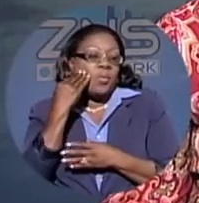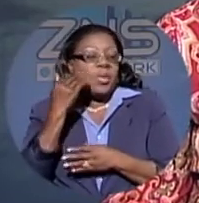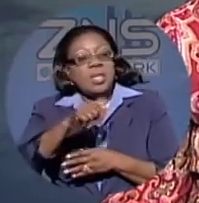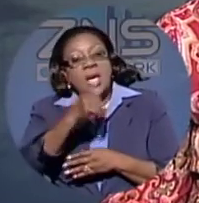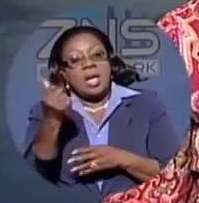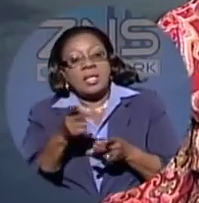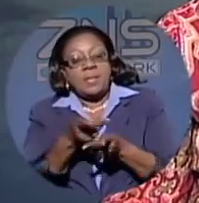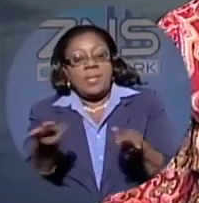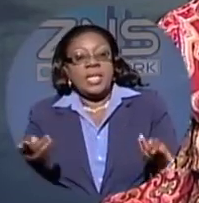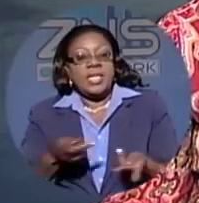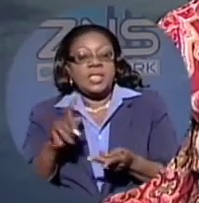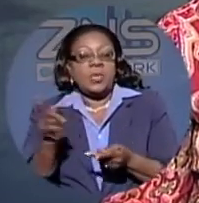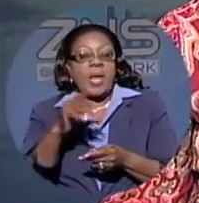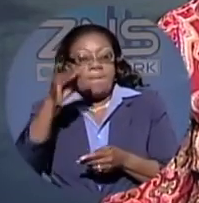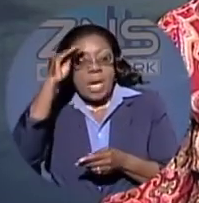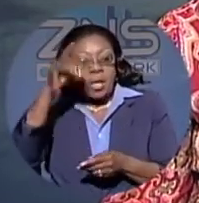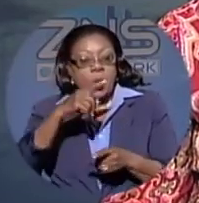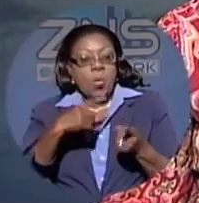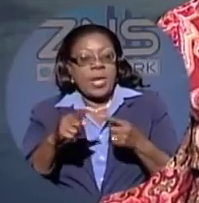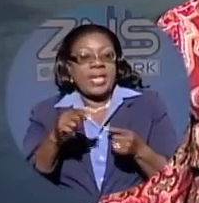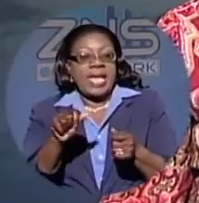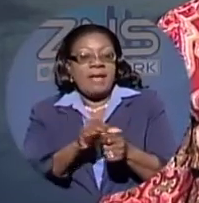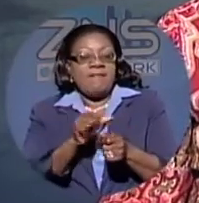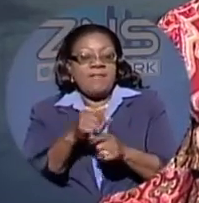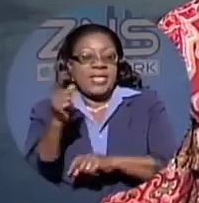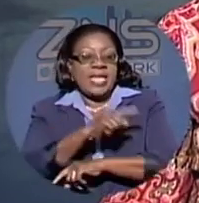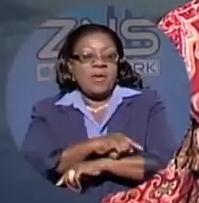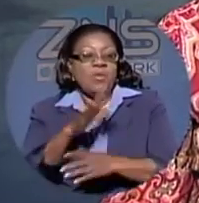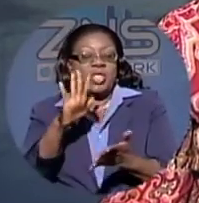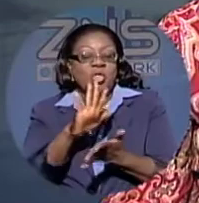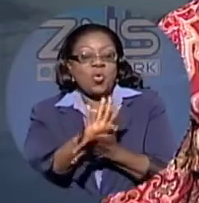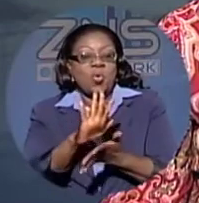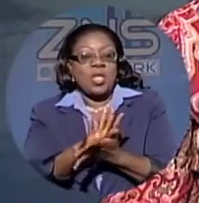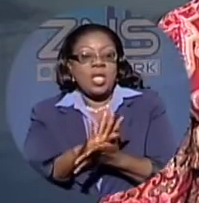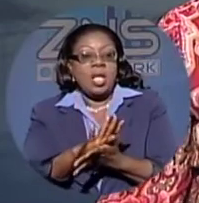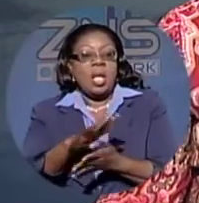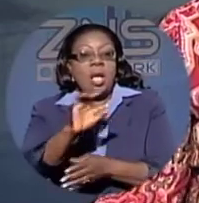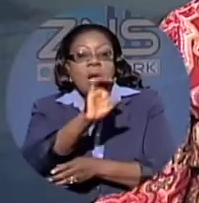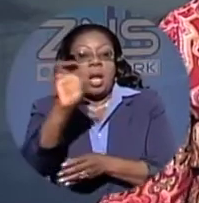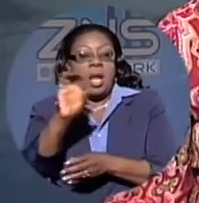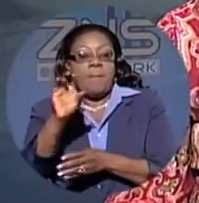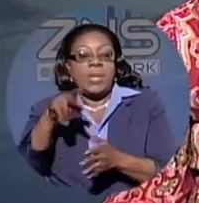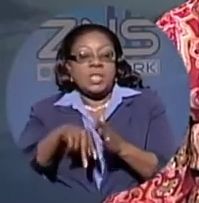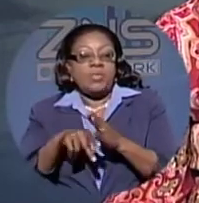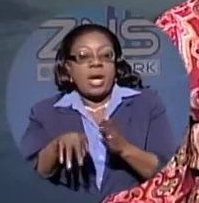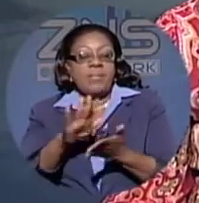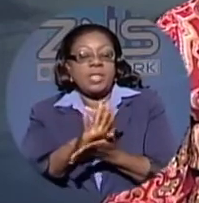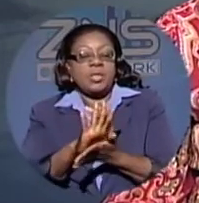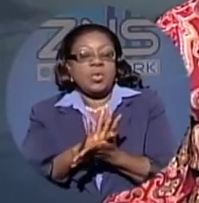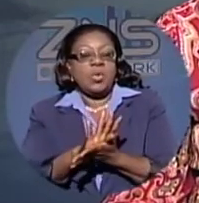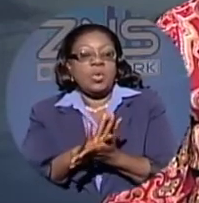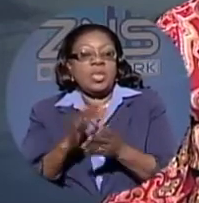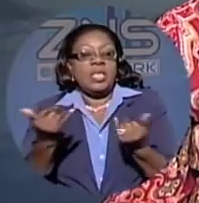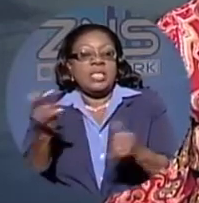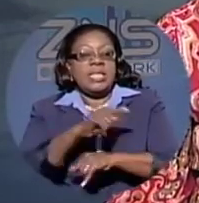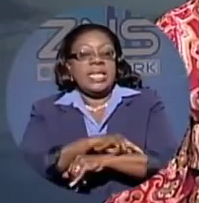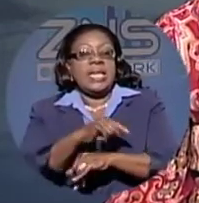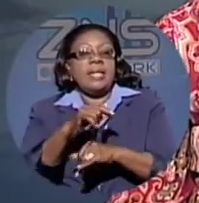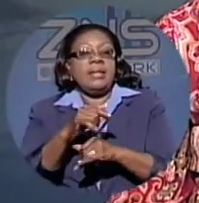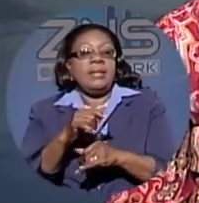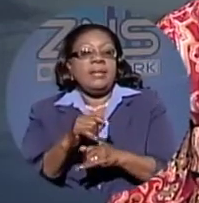place Marco spent most of his time each weekday, his school, Columbus Primary. Today, classmates and teachers of the